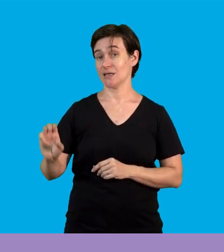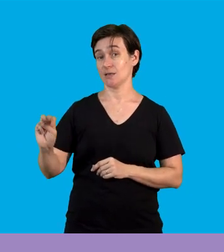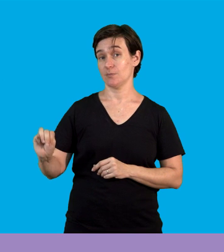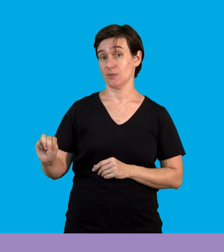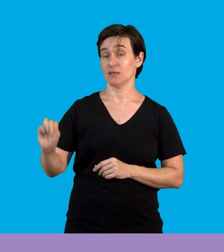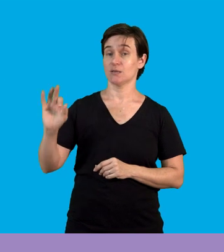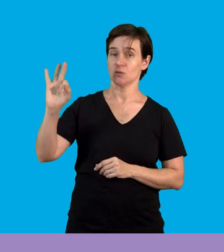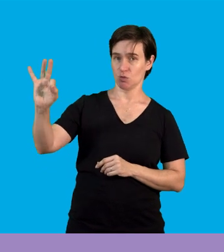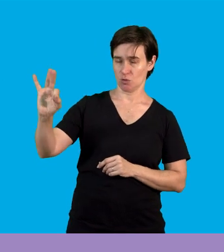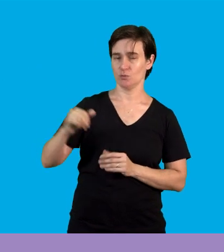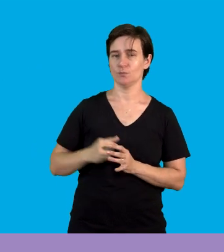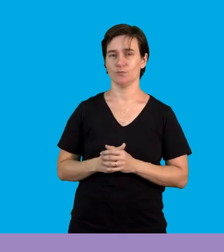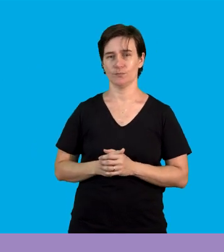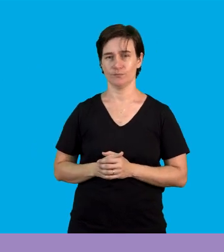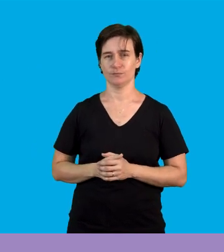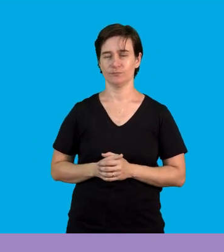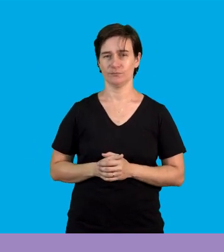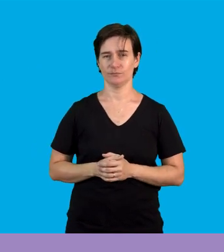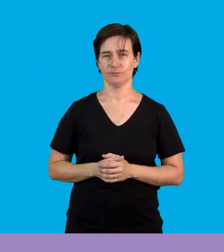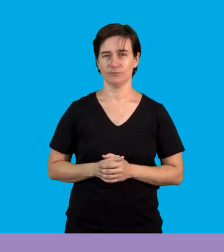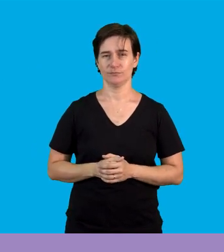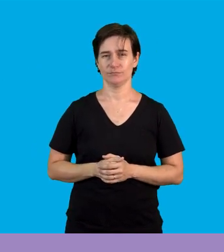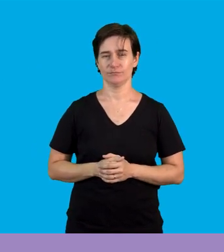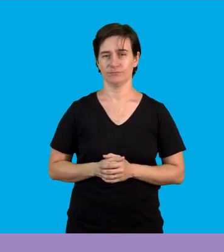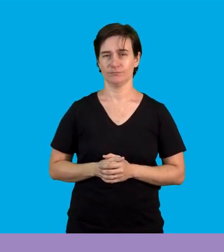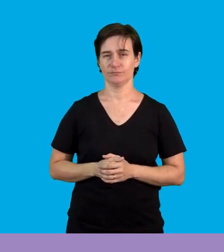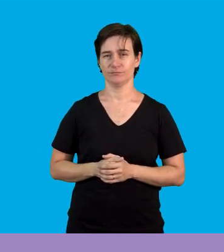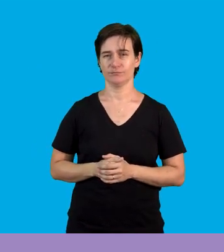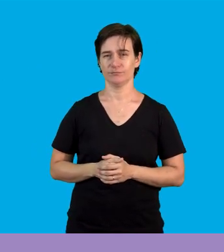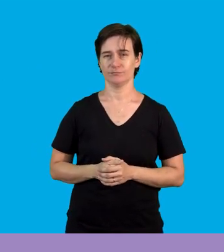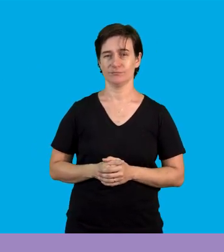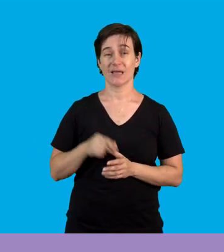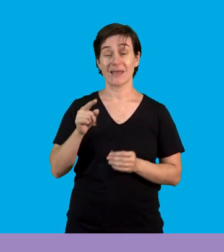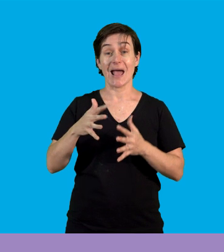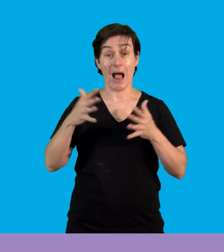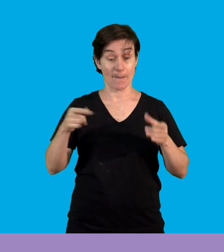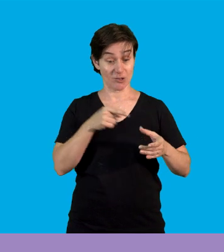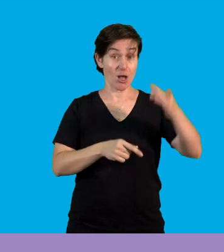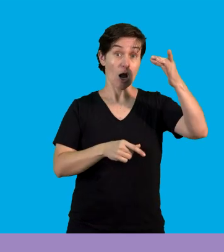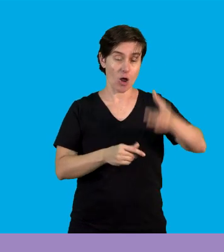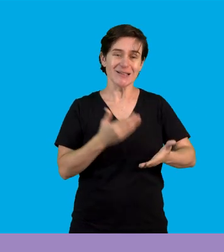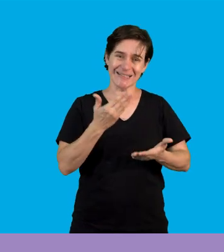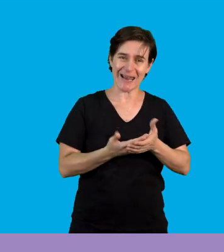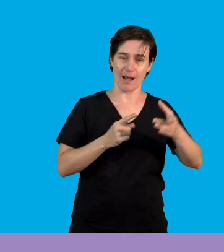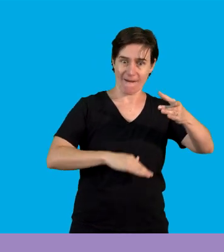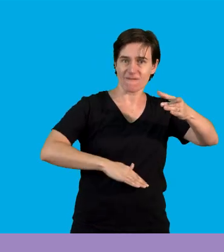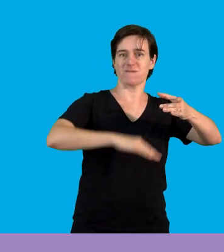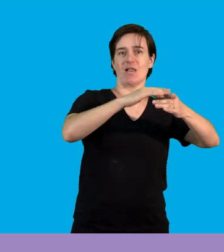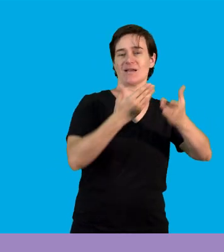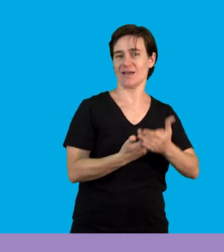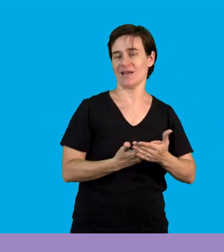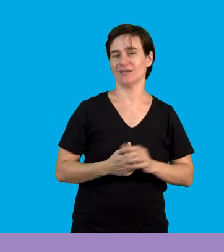565,2 centimeters cubed. And that is the amount that the glass